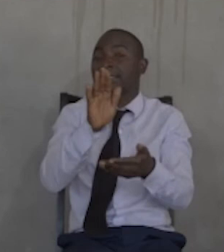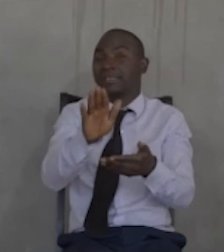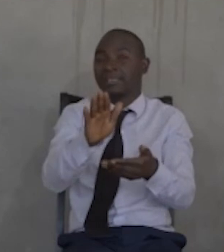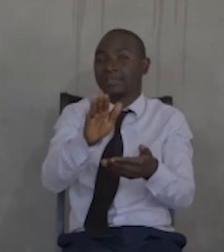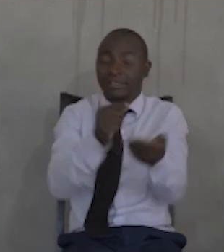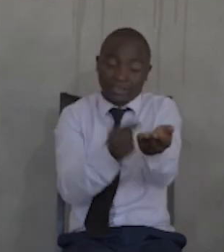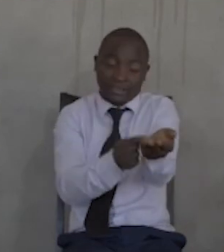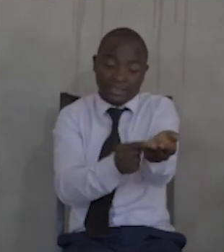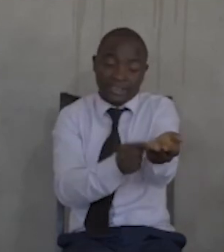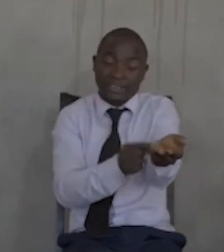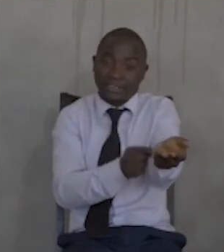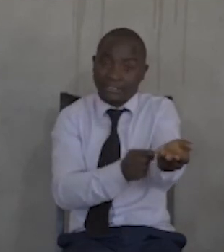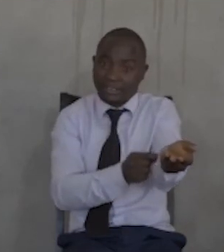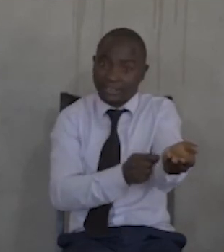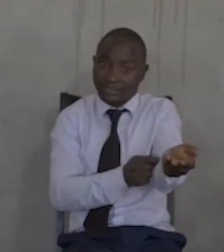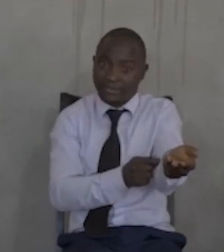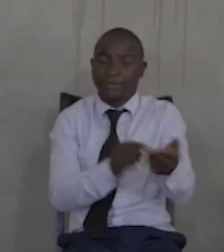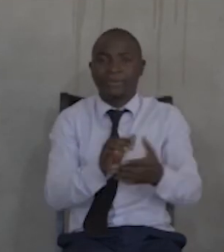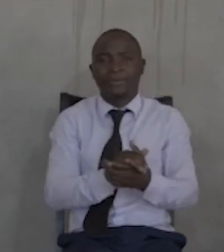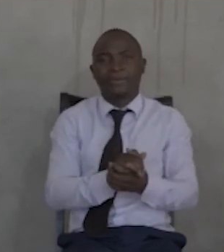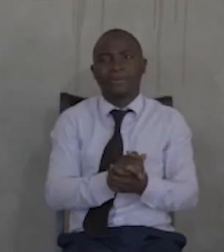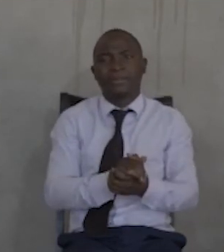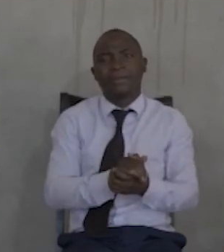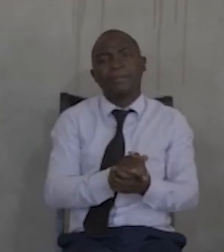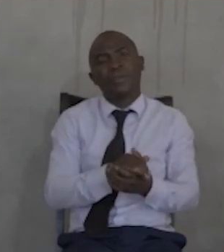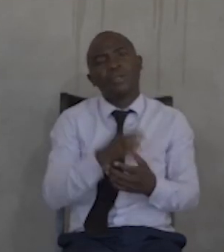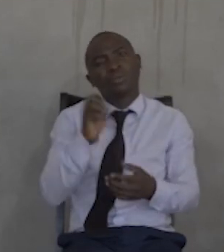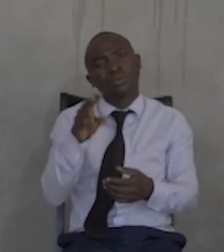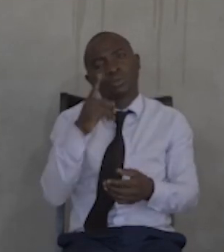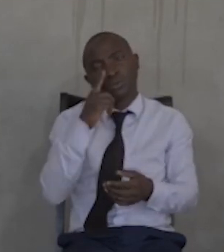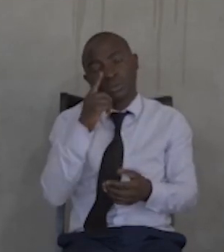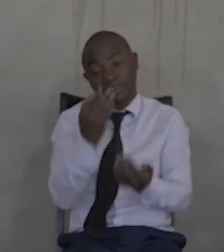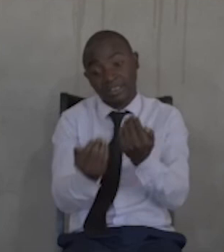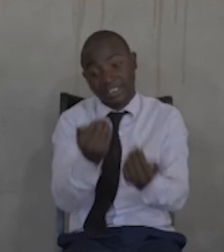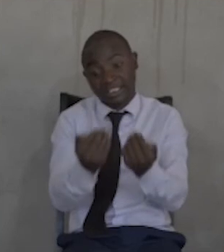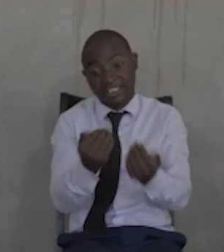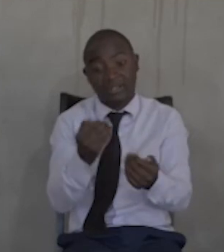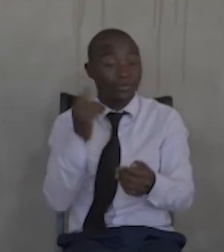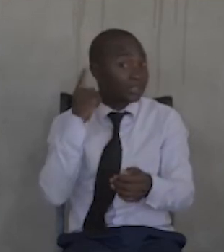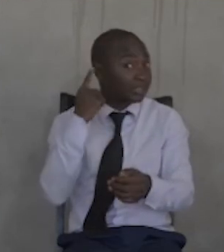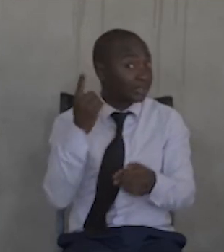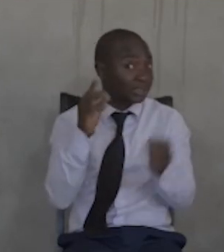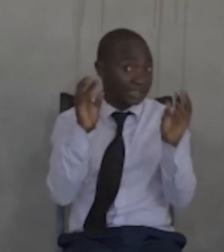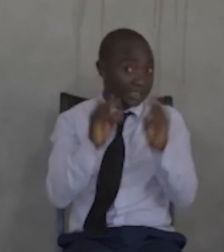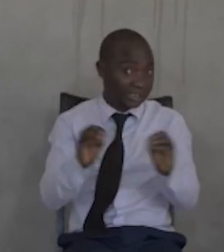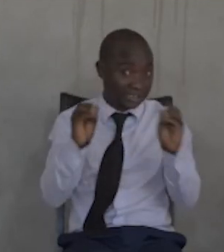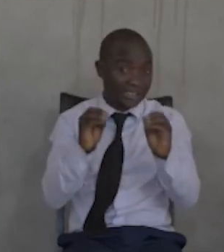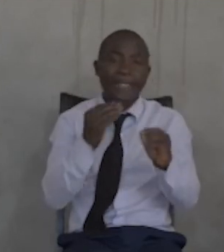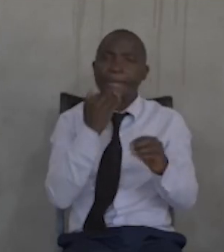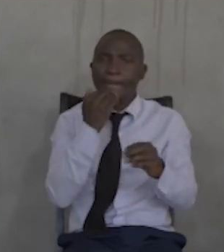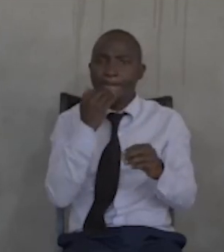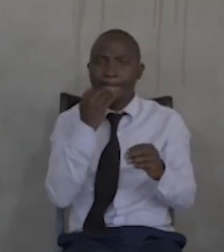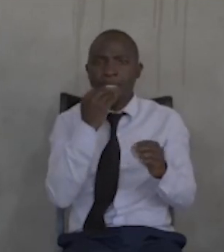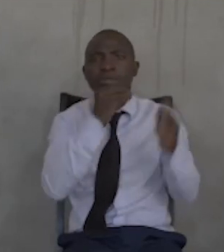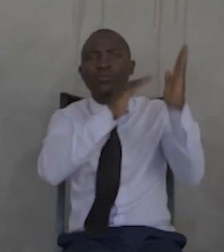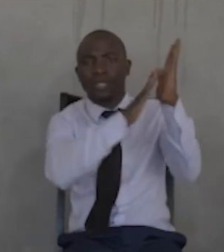genetic sensorineural hearing loss, the child cannot hear, so we have to rehabilitate them. So we can give